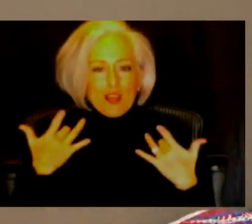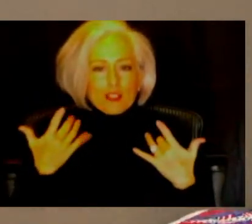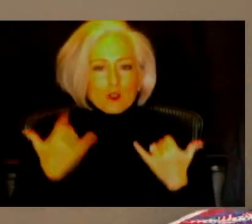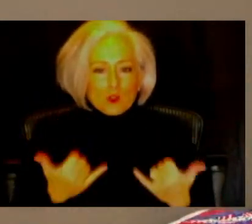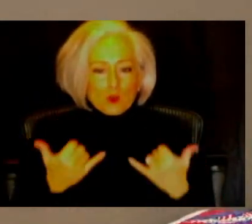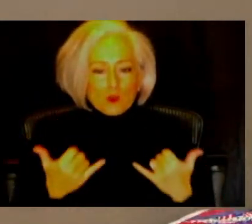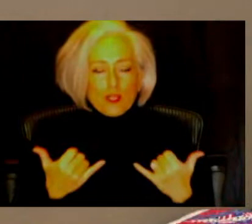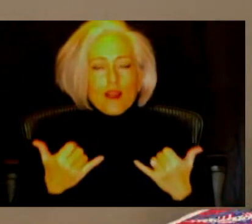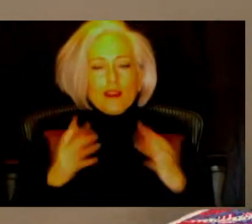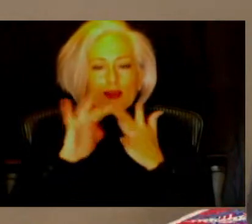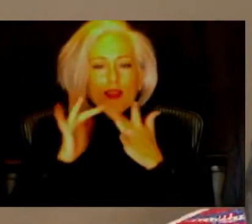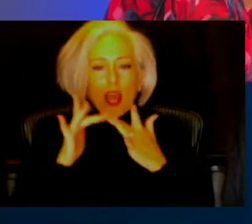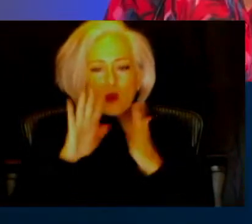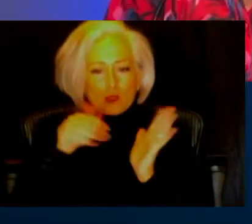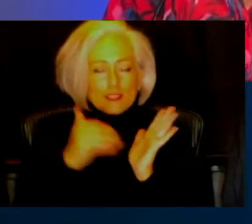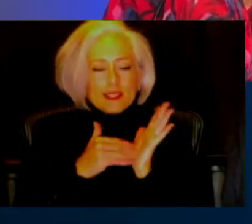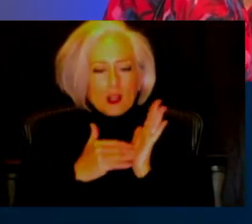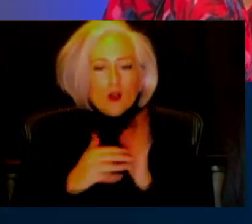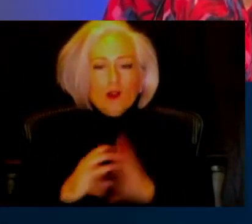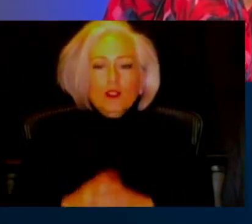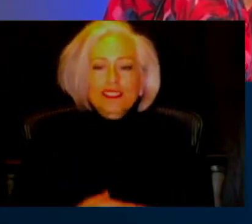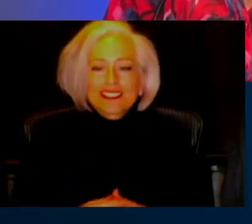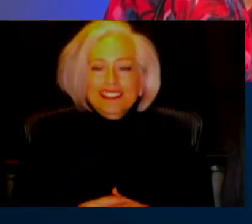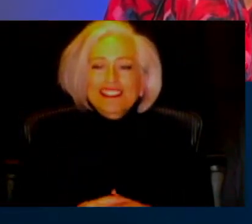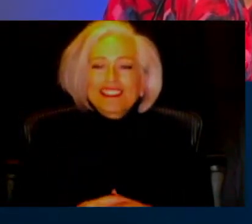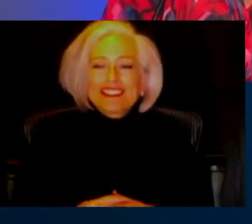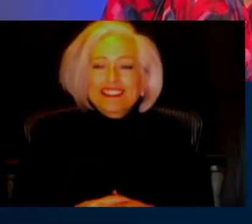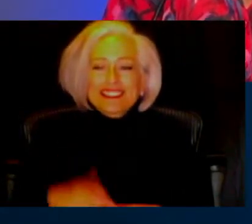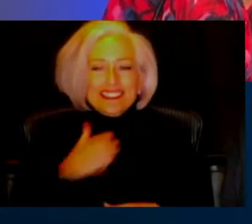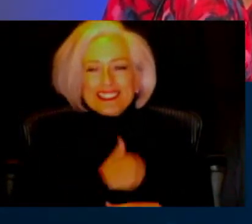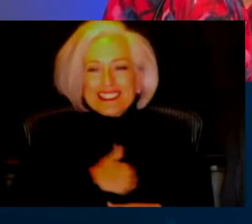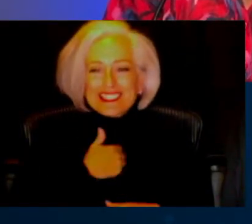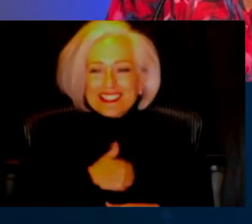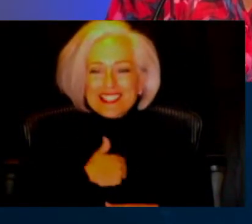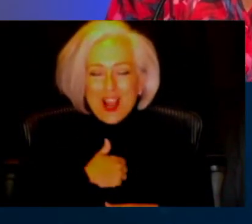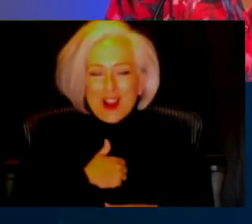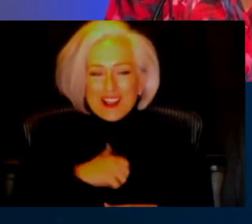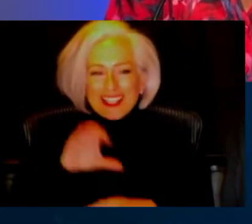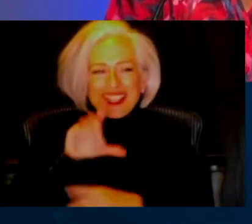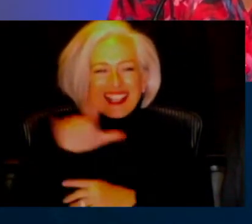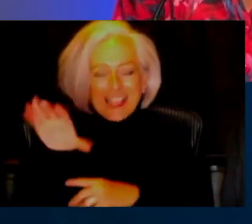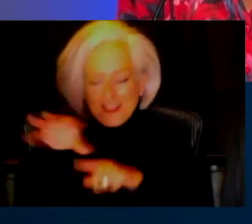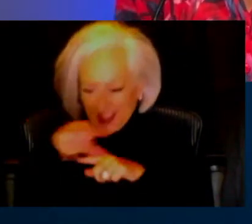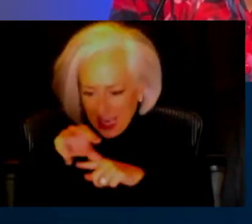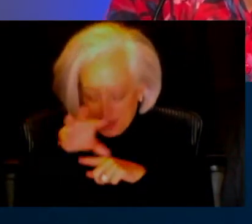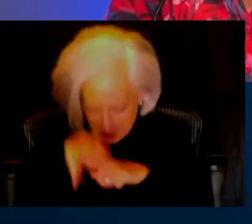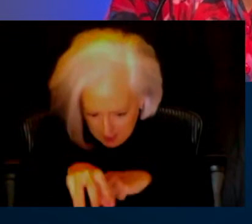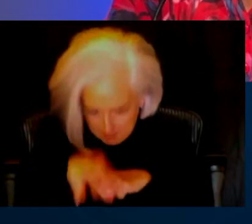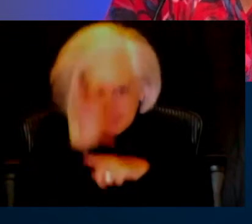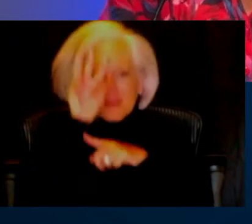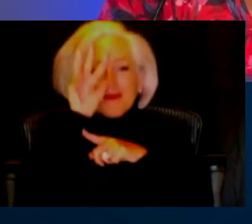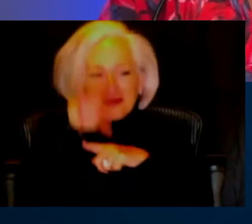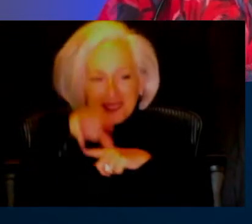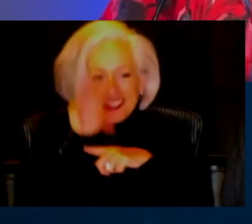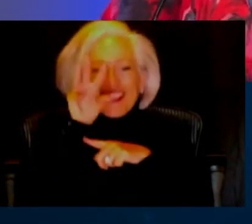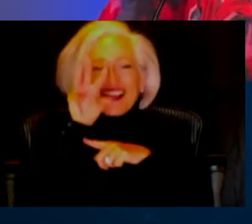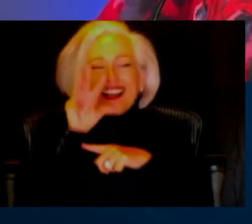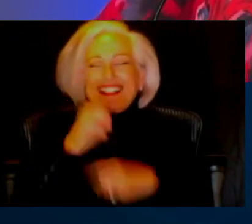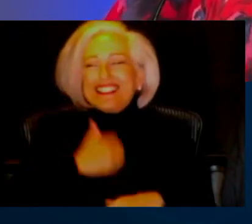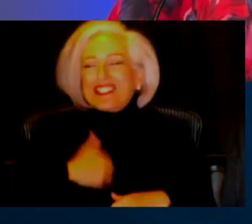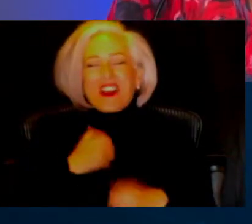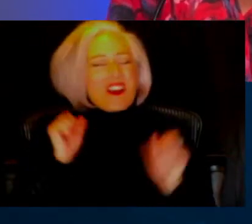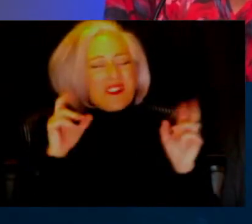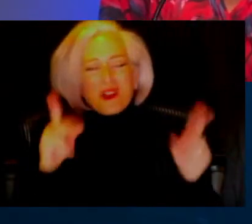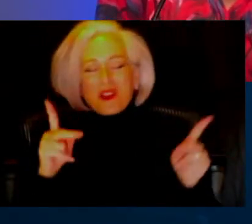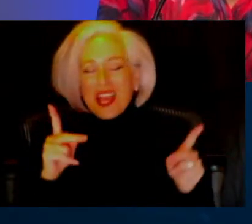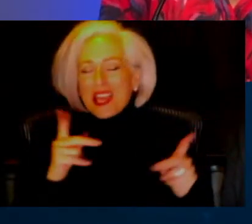Center. Hey, buddy. Sorry, I'm making Cliff work here. I know. That's all right. That's all right. He's happy to be out there. We love